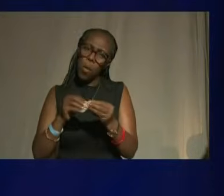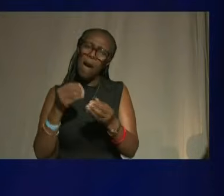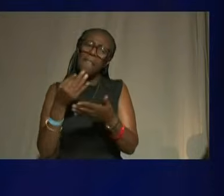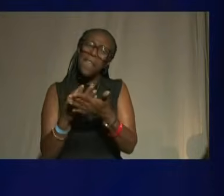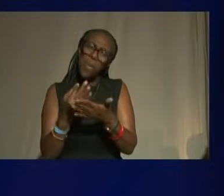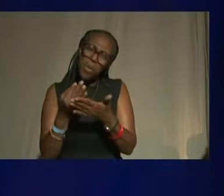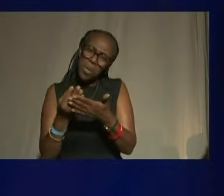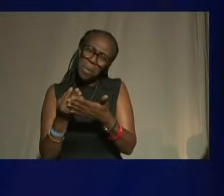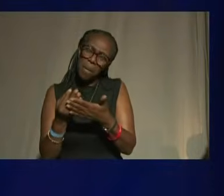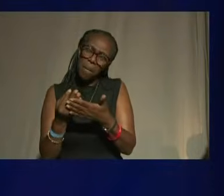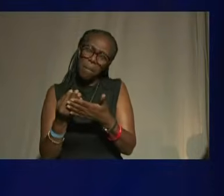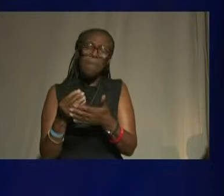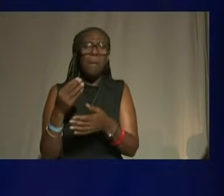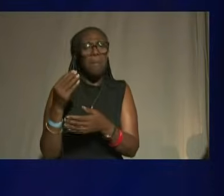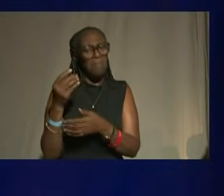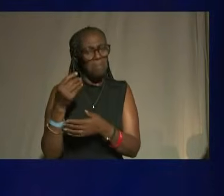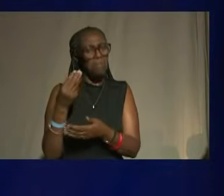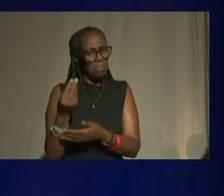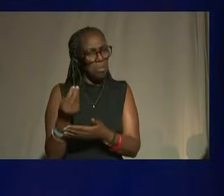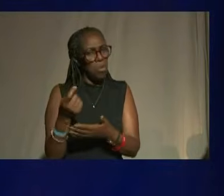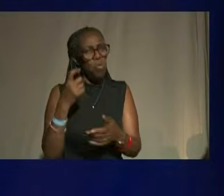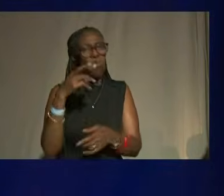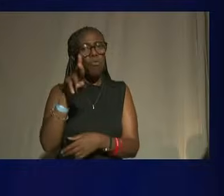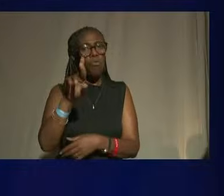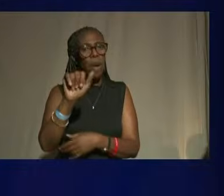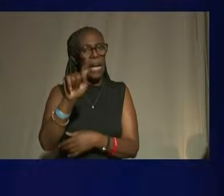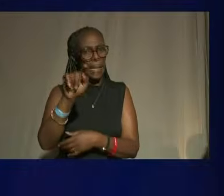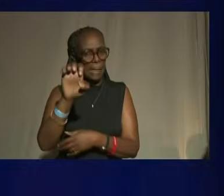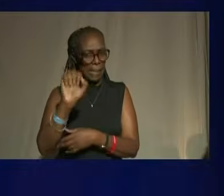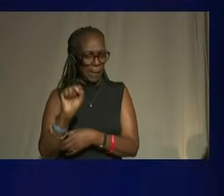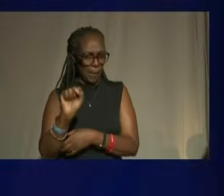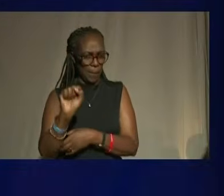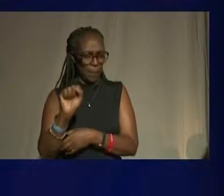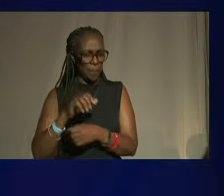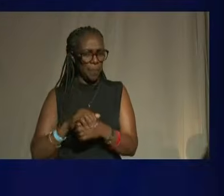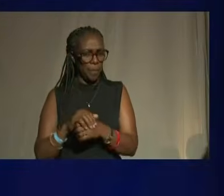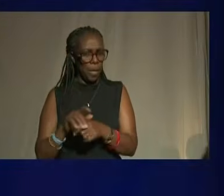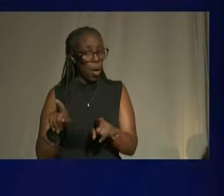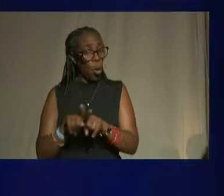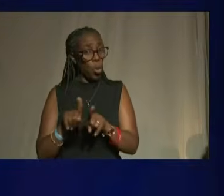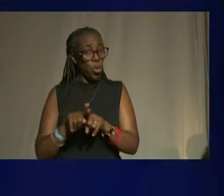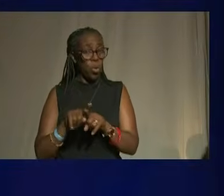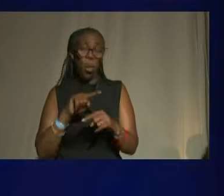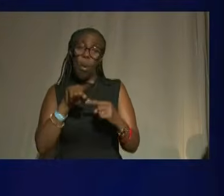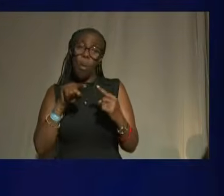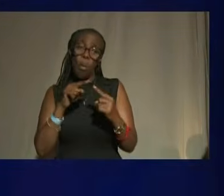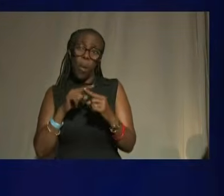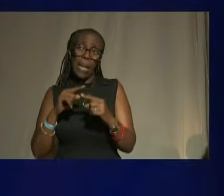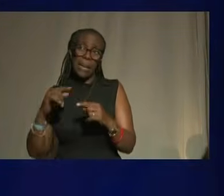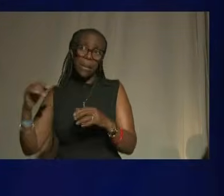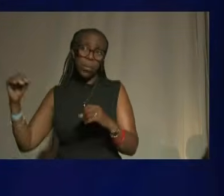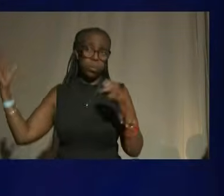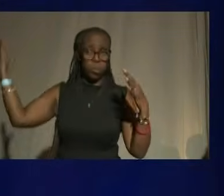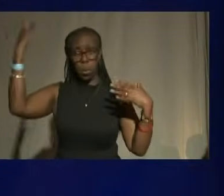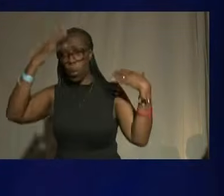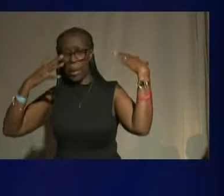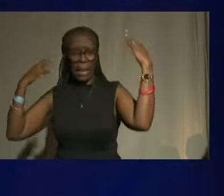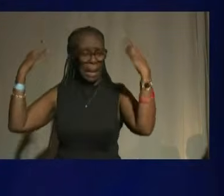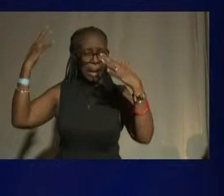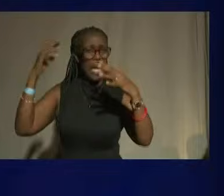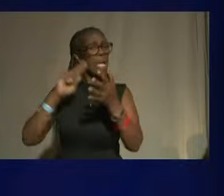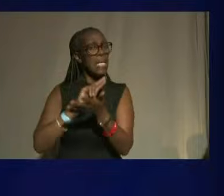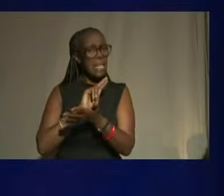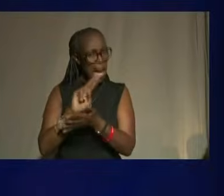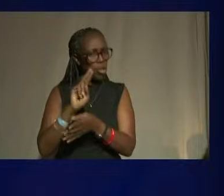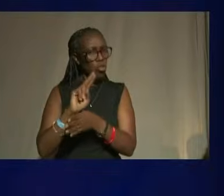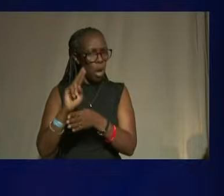with products such as insurance to ensure that when natural disasters hit, the impact to them for recovery is